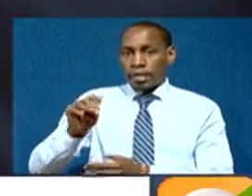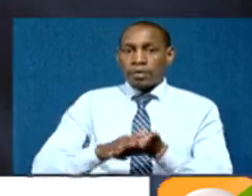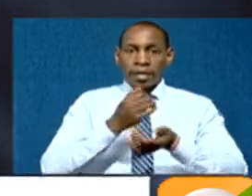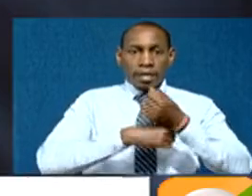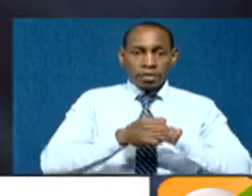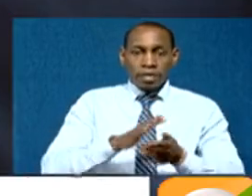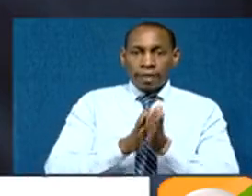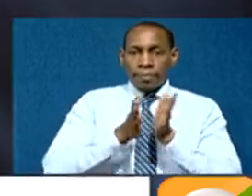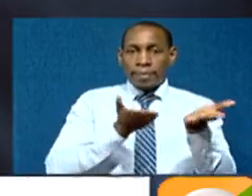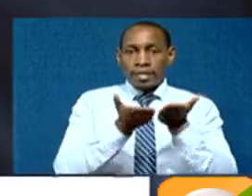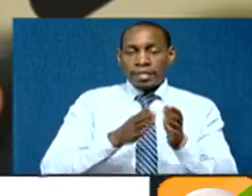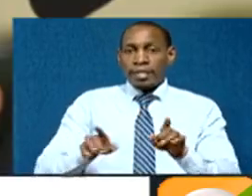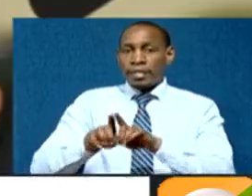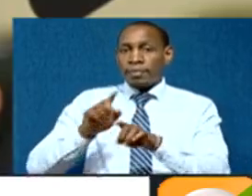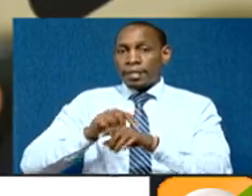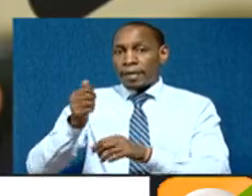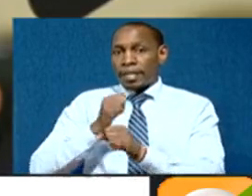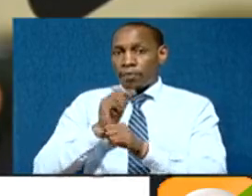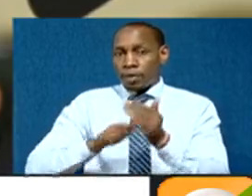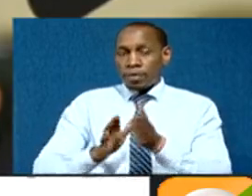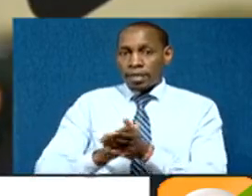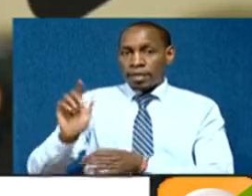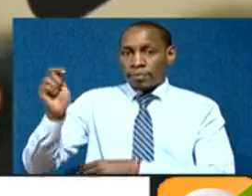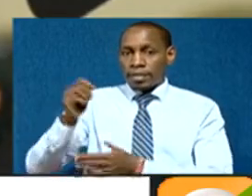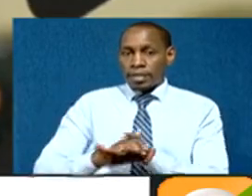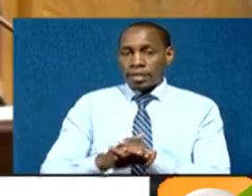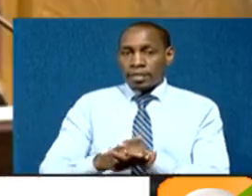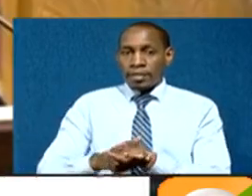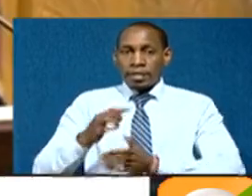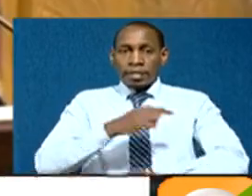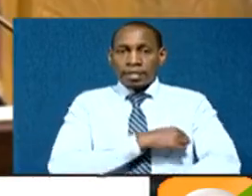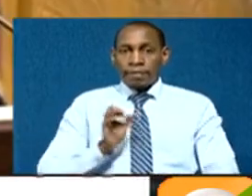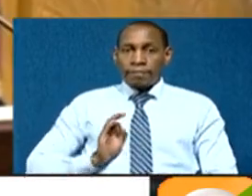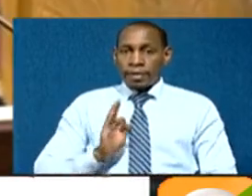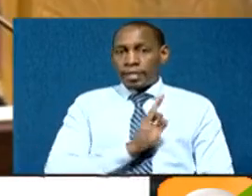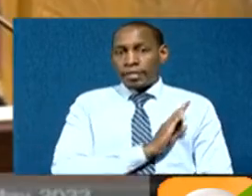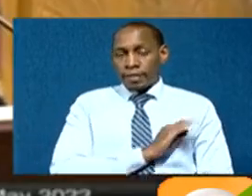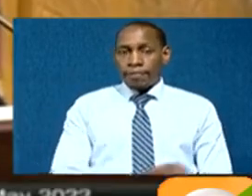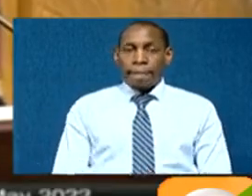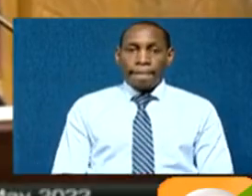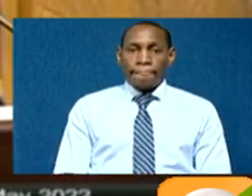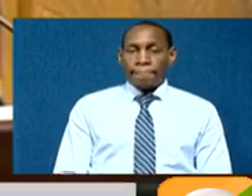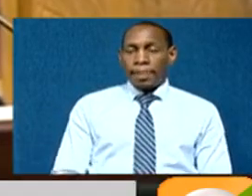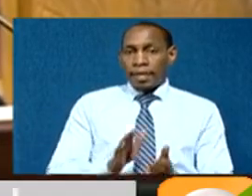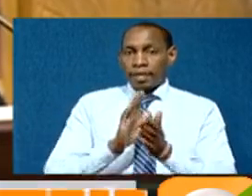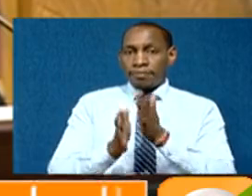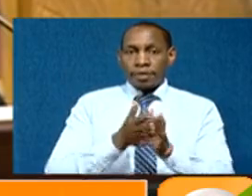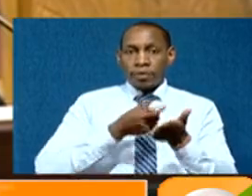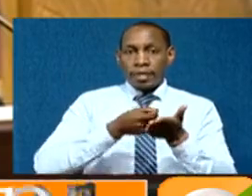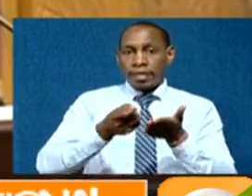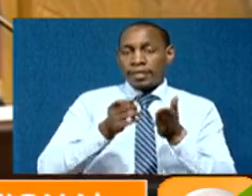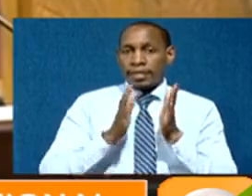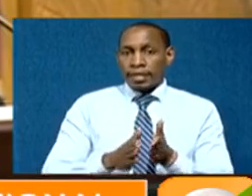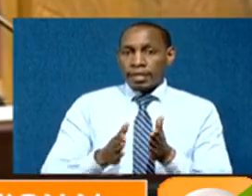head of public service and at the same time being the president's chief of staff. There has not been a secretary to the